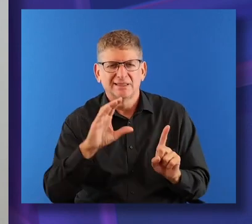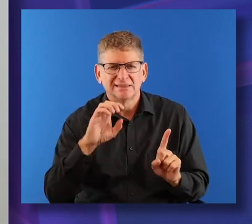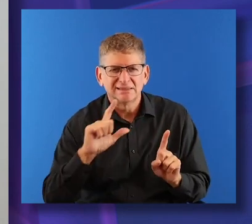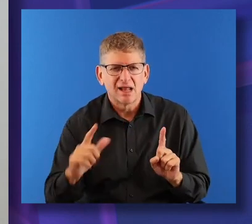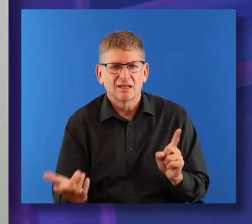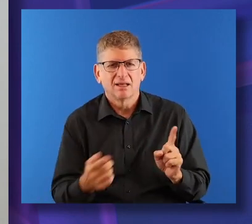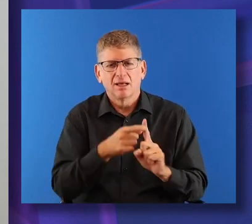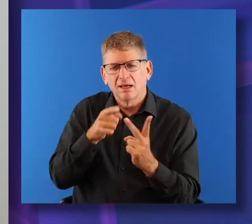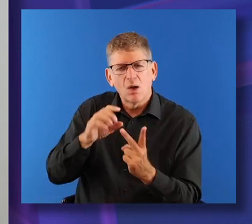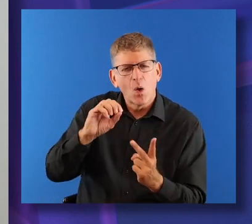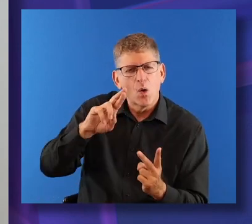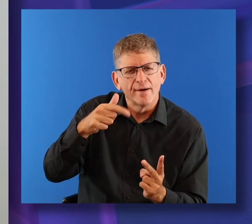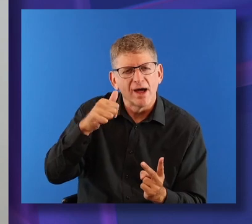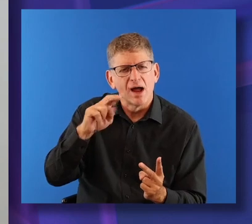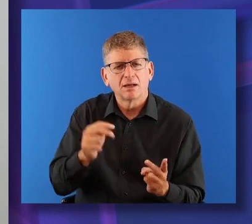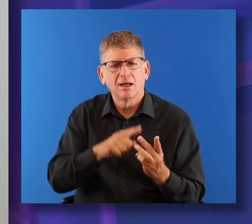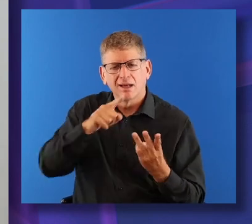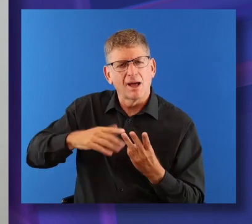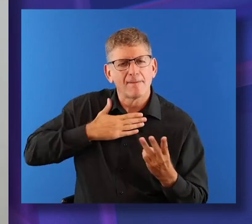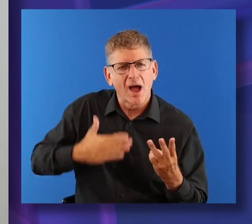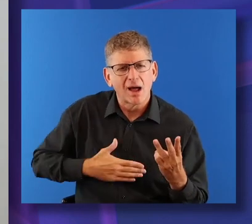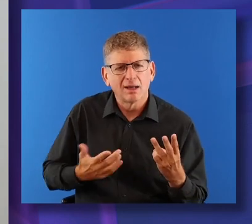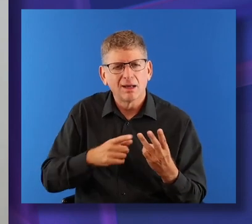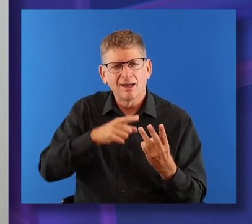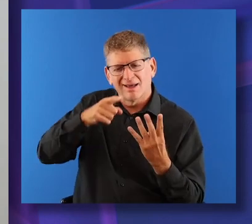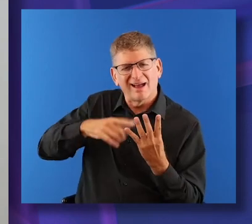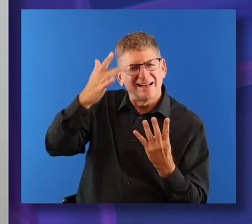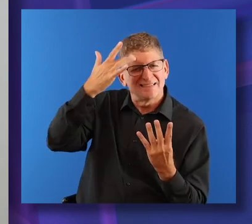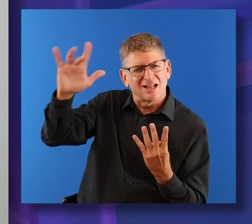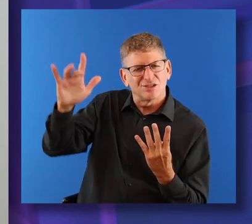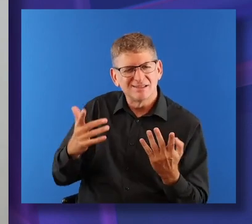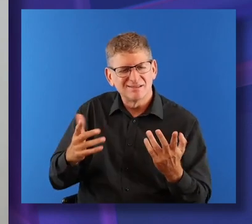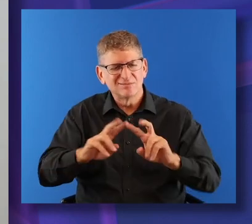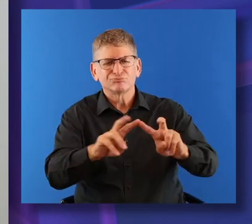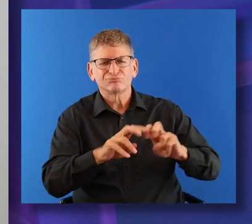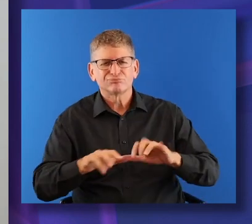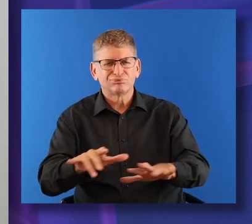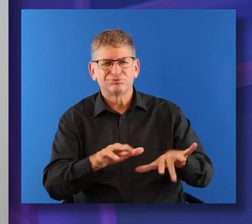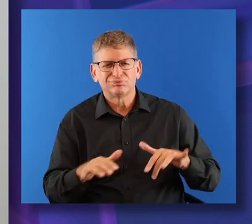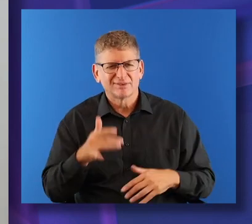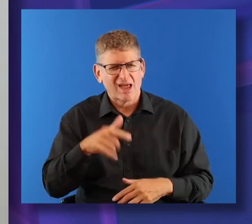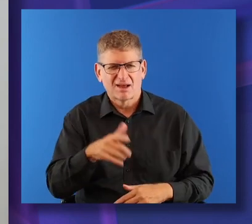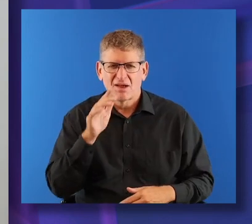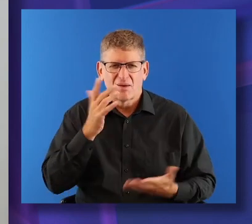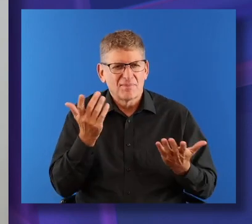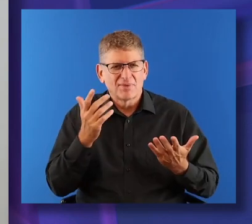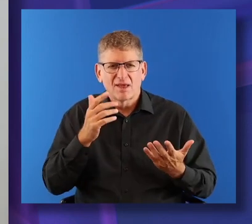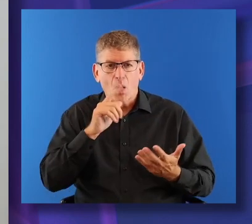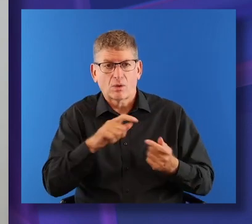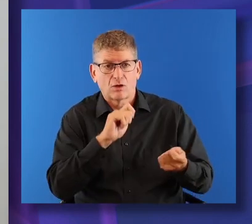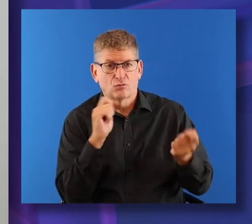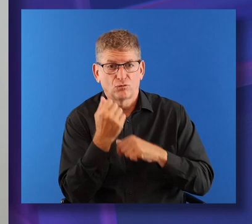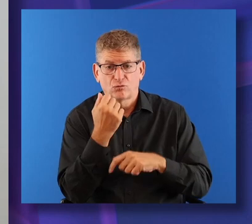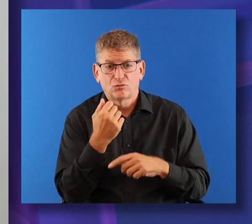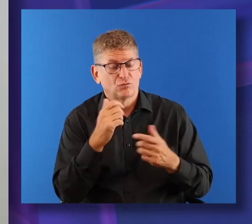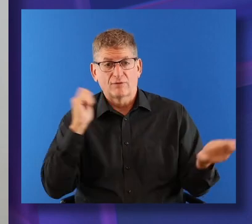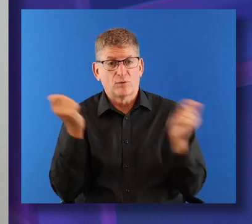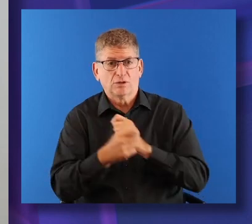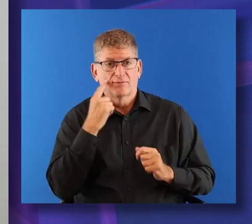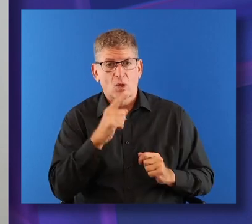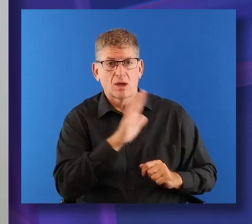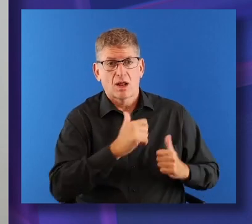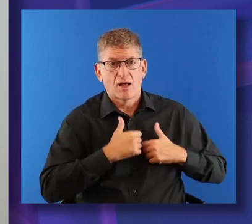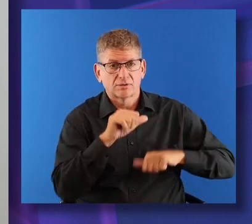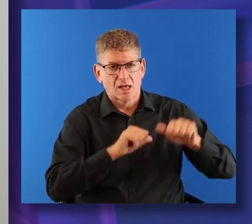a body, and eventually intelligence. That is going to be not only a revolution in life science,